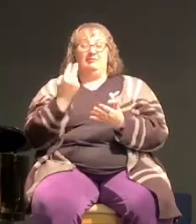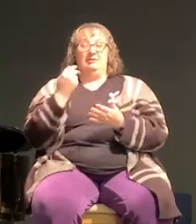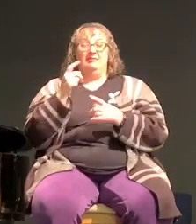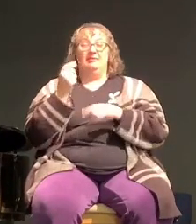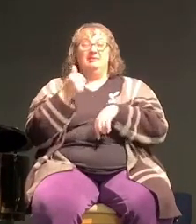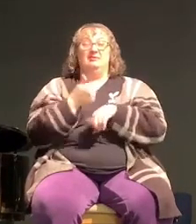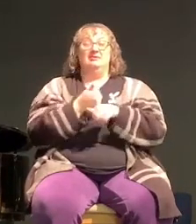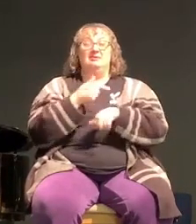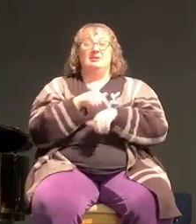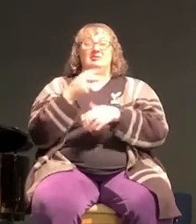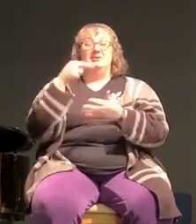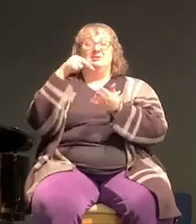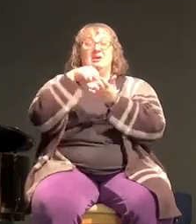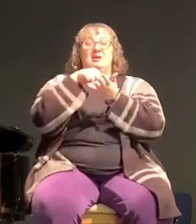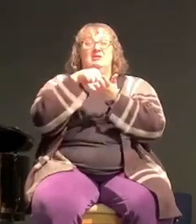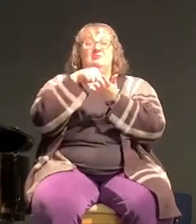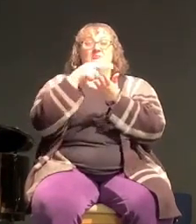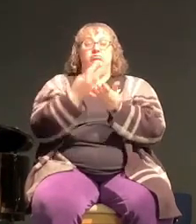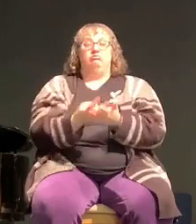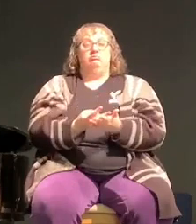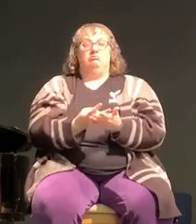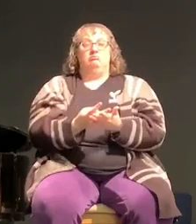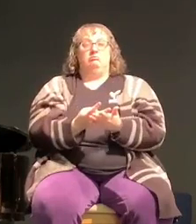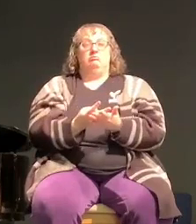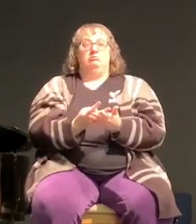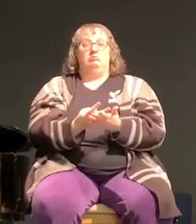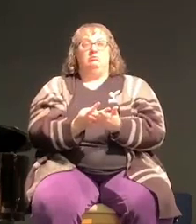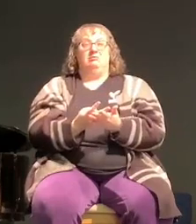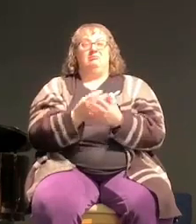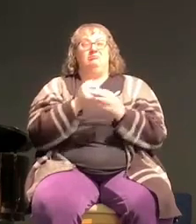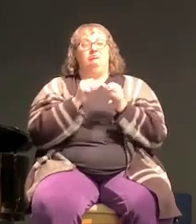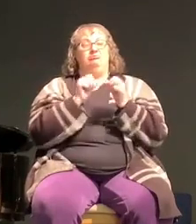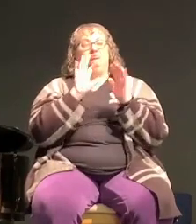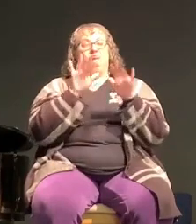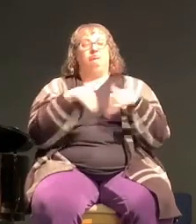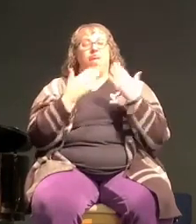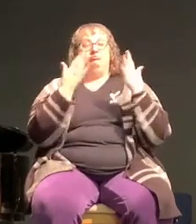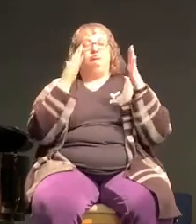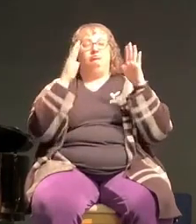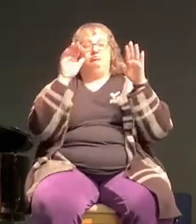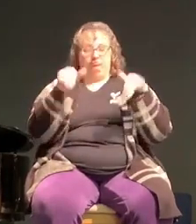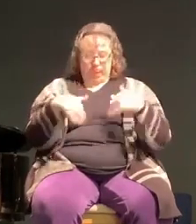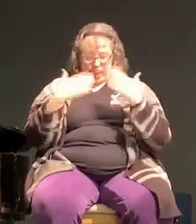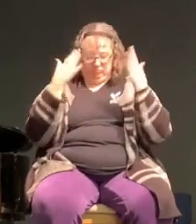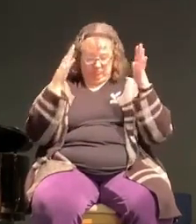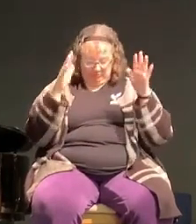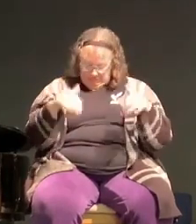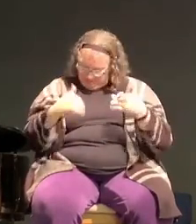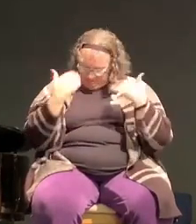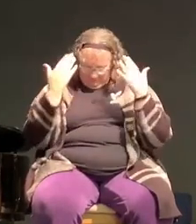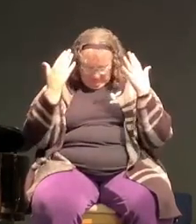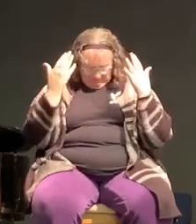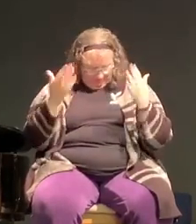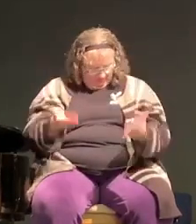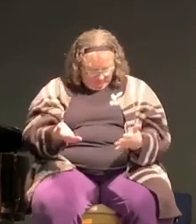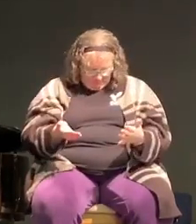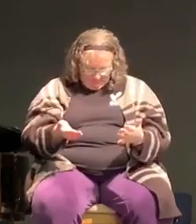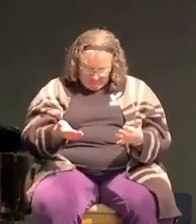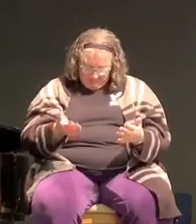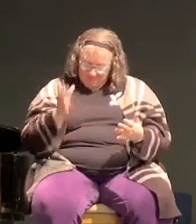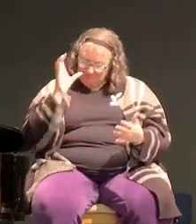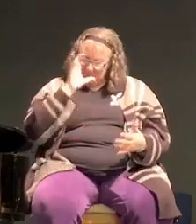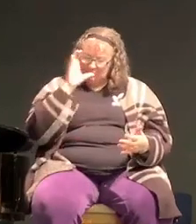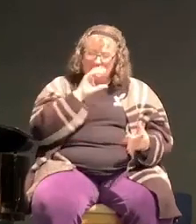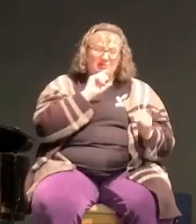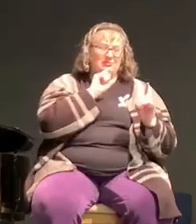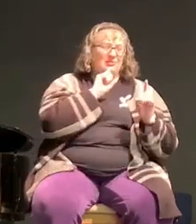stand, she would pass out. And this went on over and over and over again. And we searched